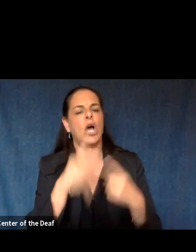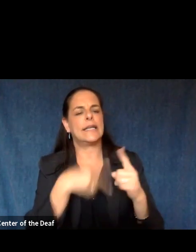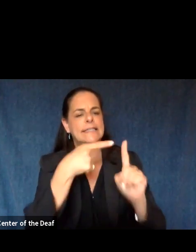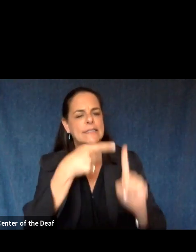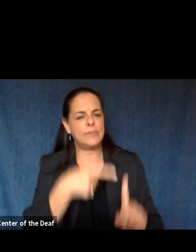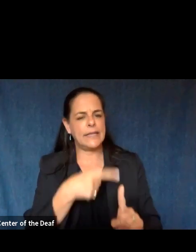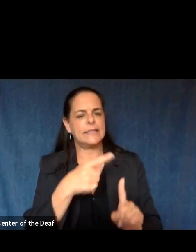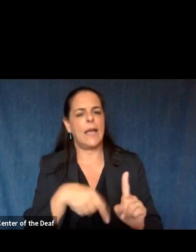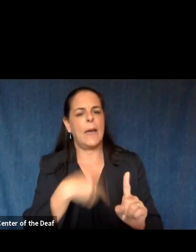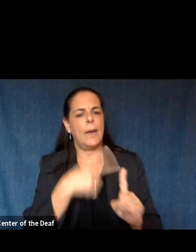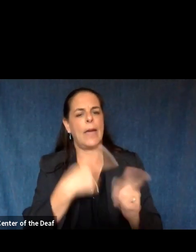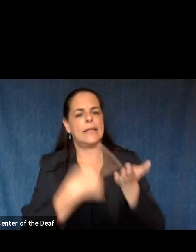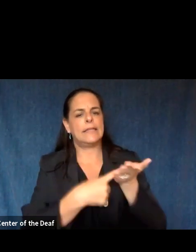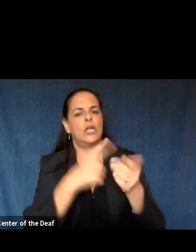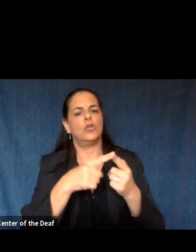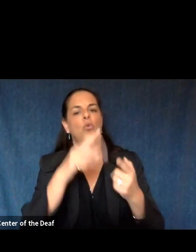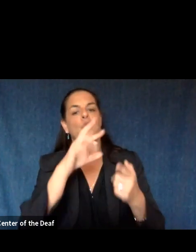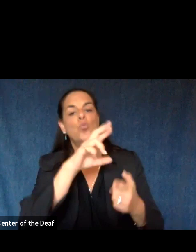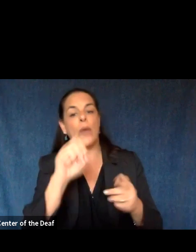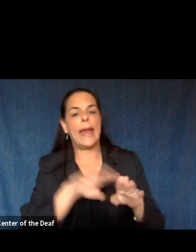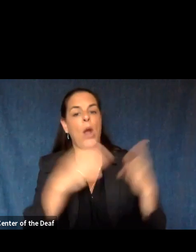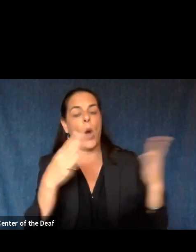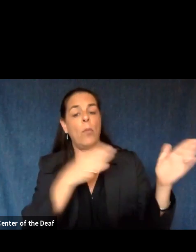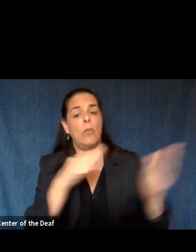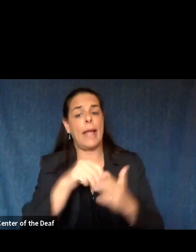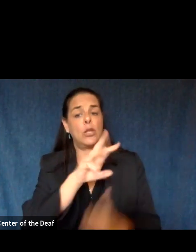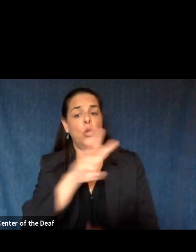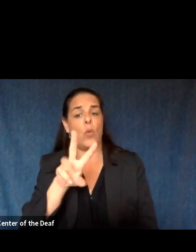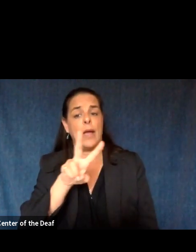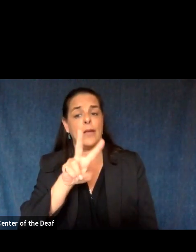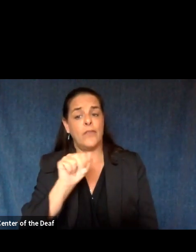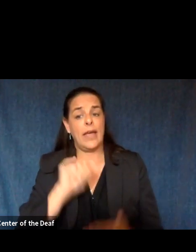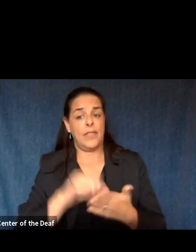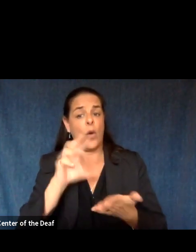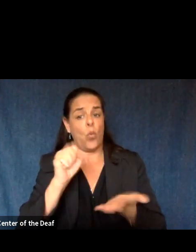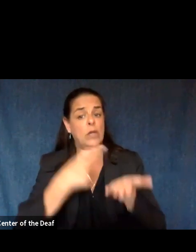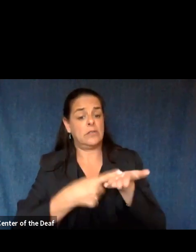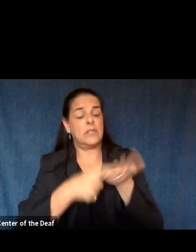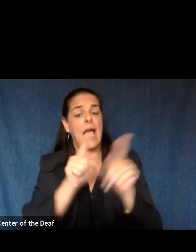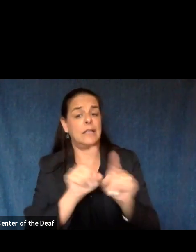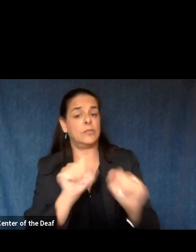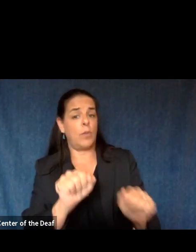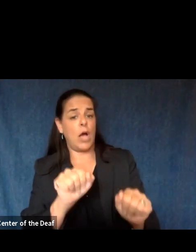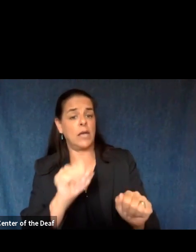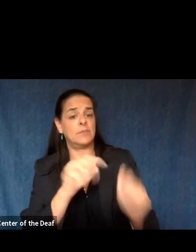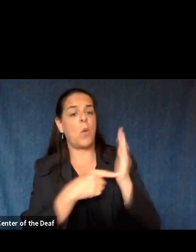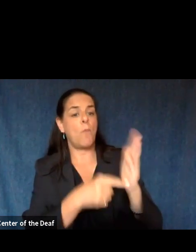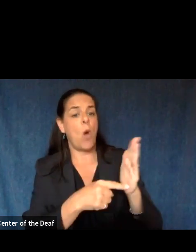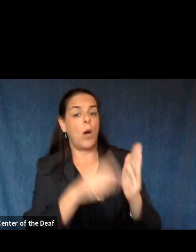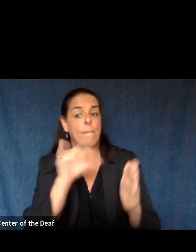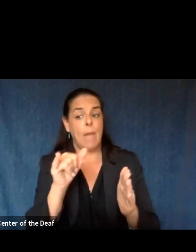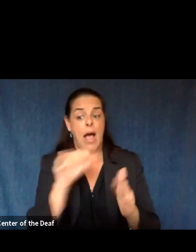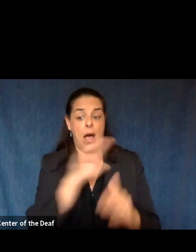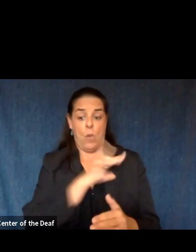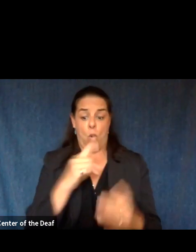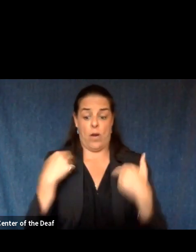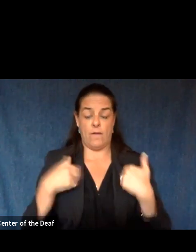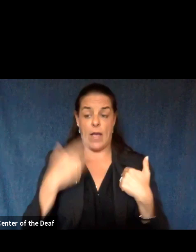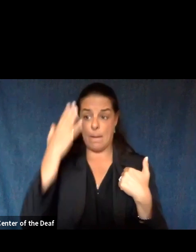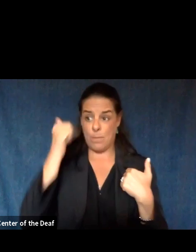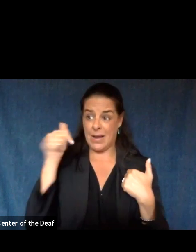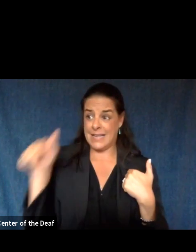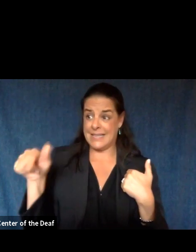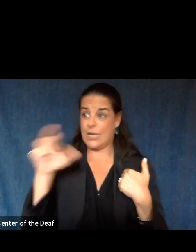to discussions about reopening plans in West Virginia that were discussed as potential models by the Board of Health, because these reopening